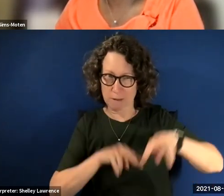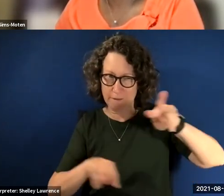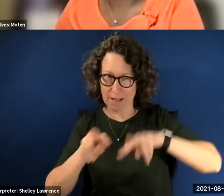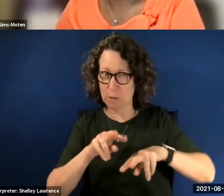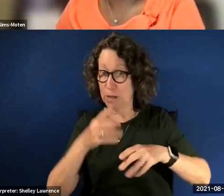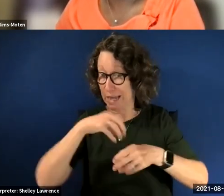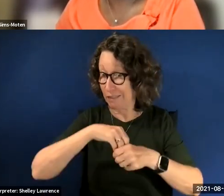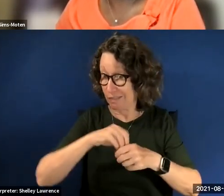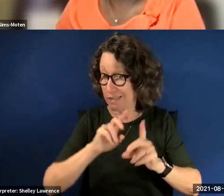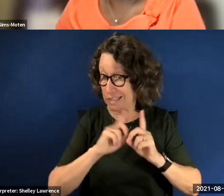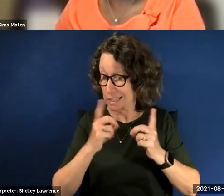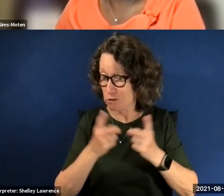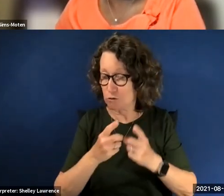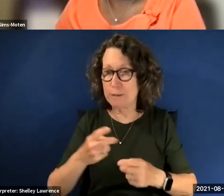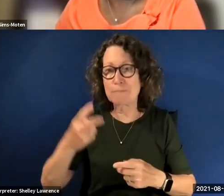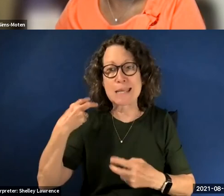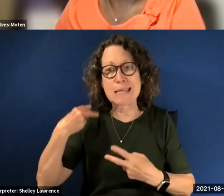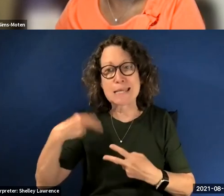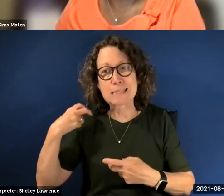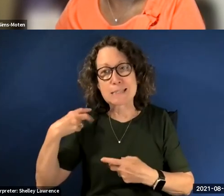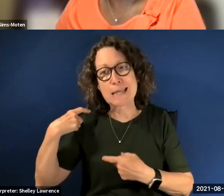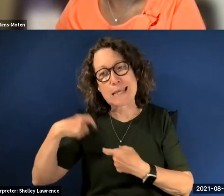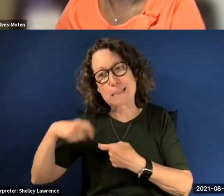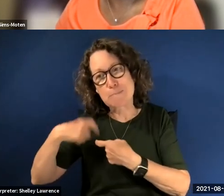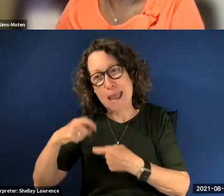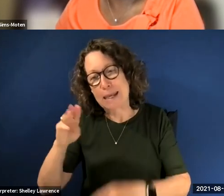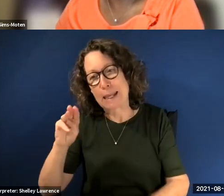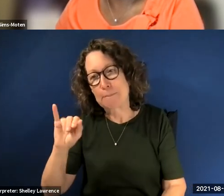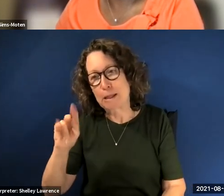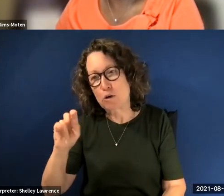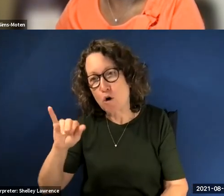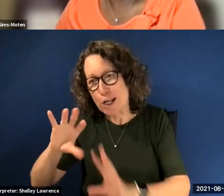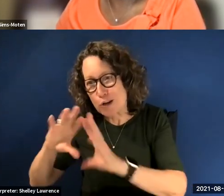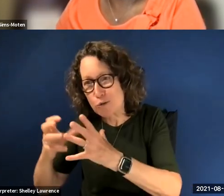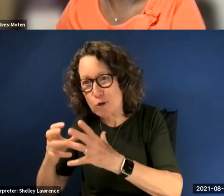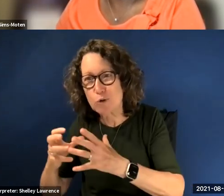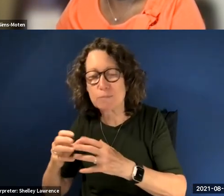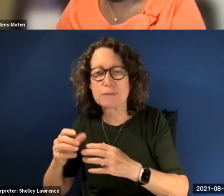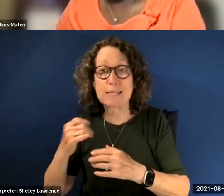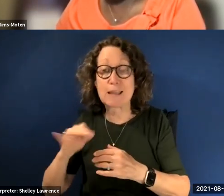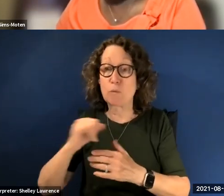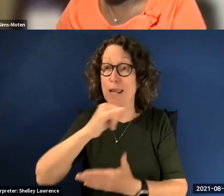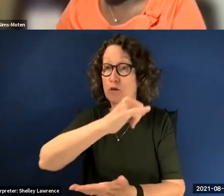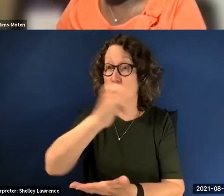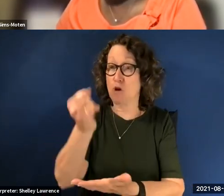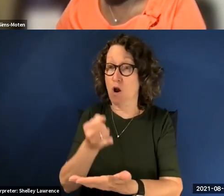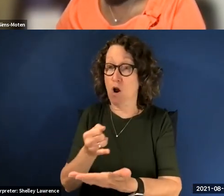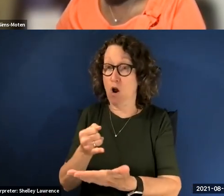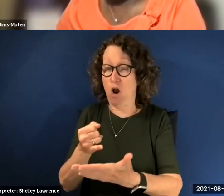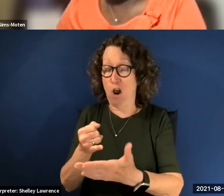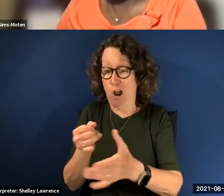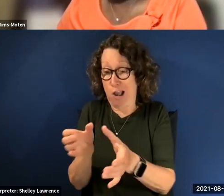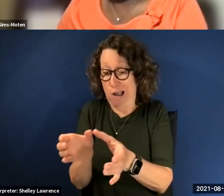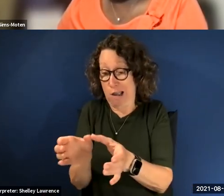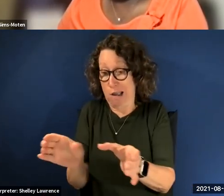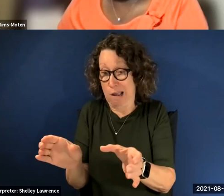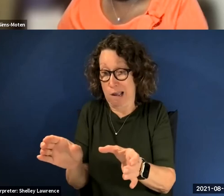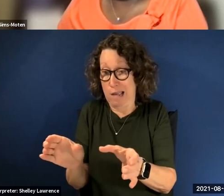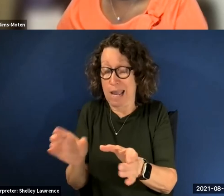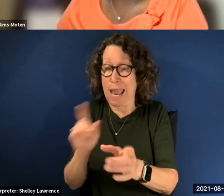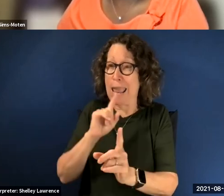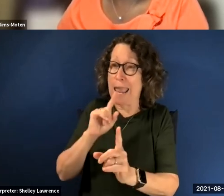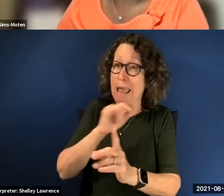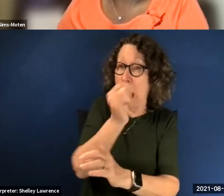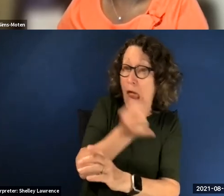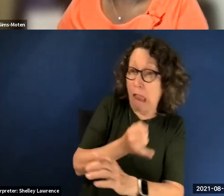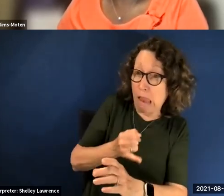district, Hispanic minority groups and things of that nature, that if we draw the line in a particular